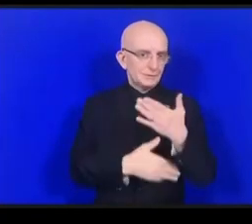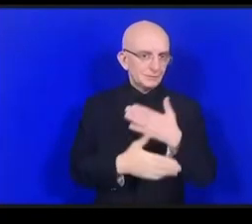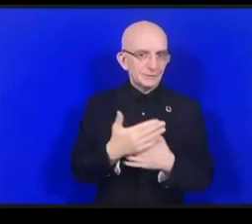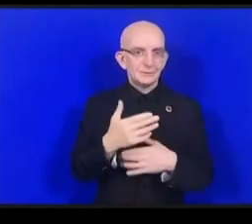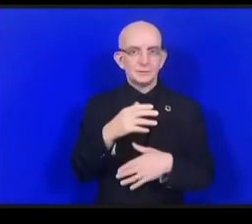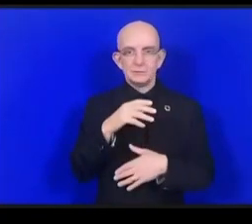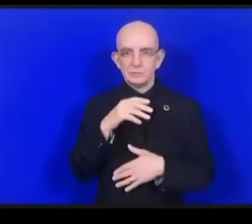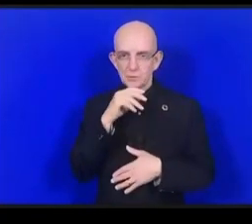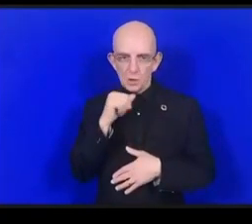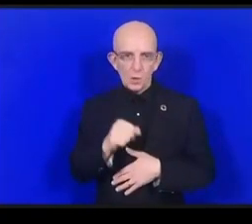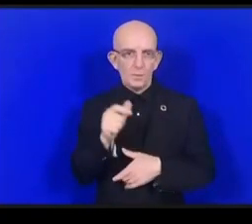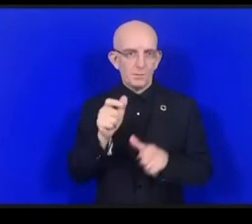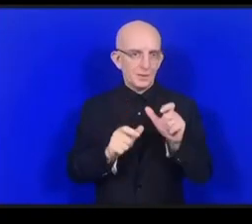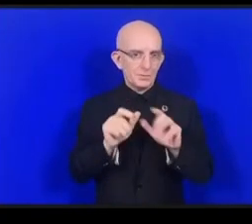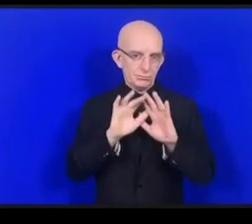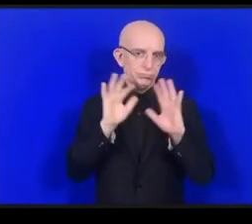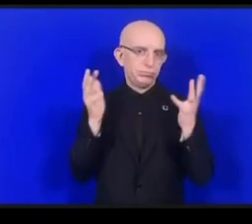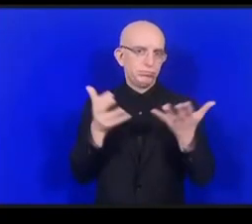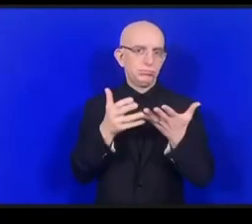If